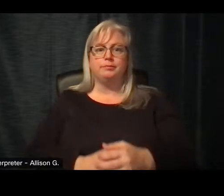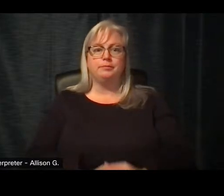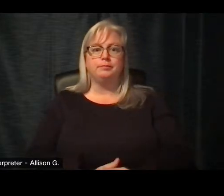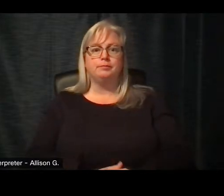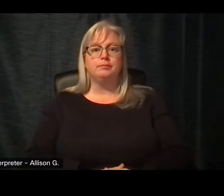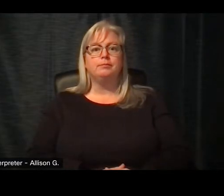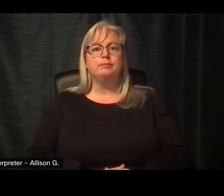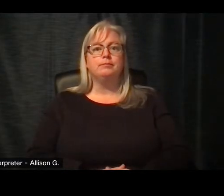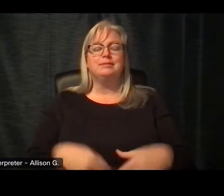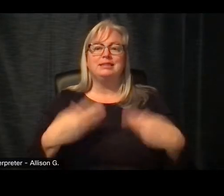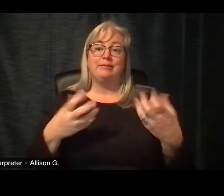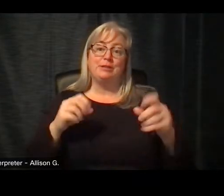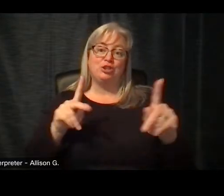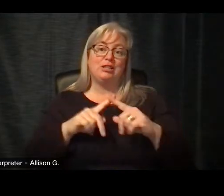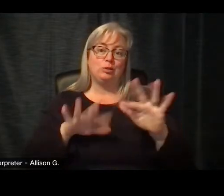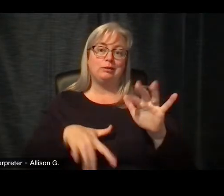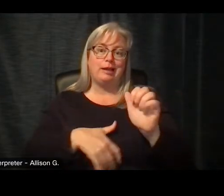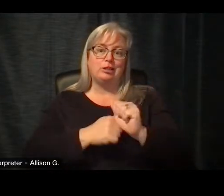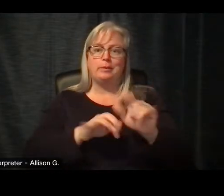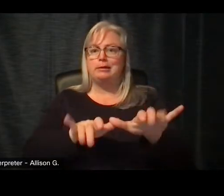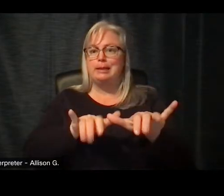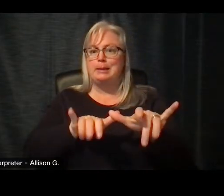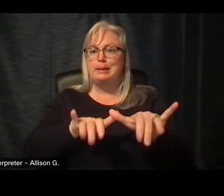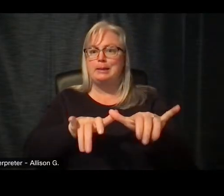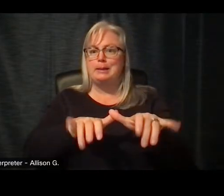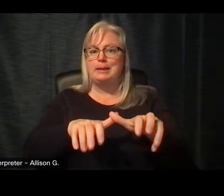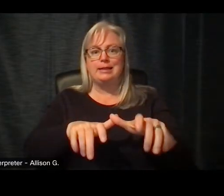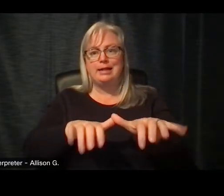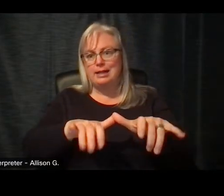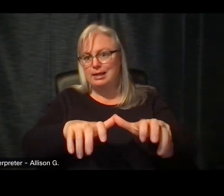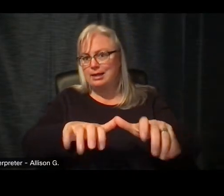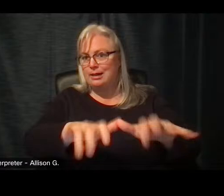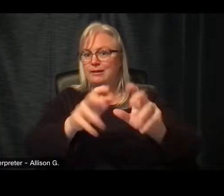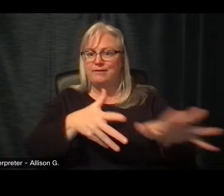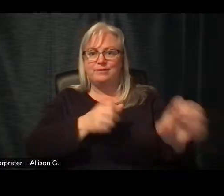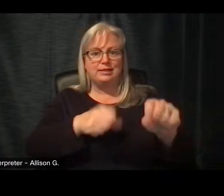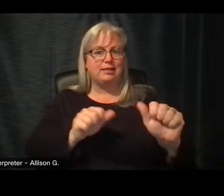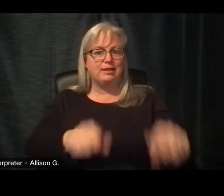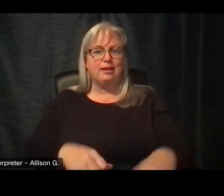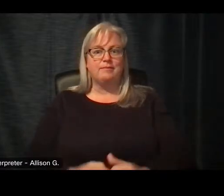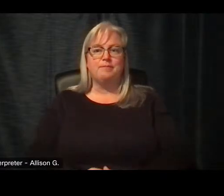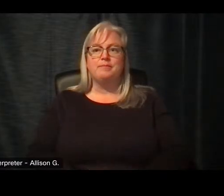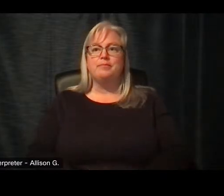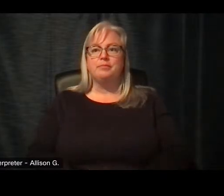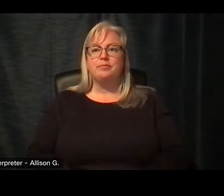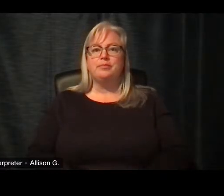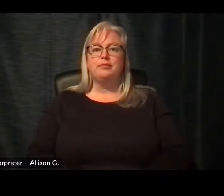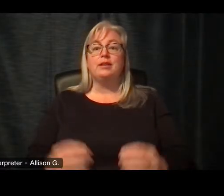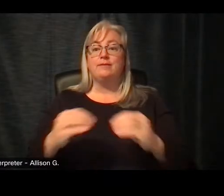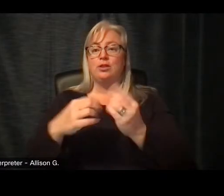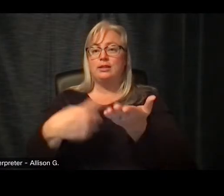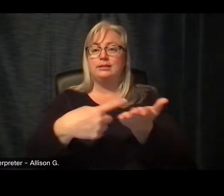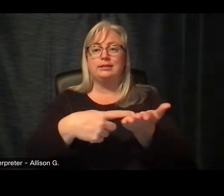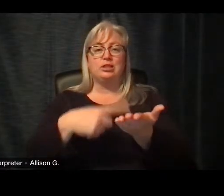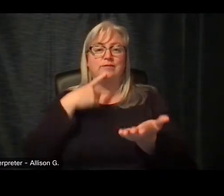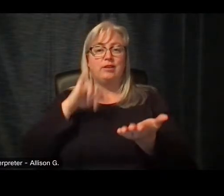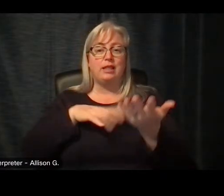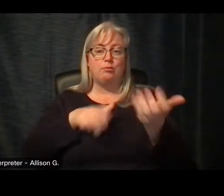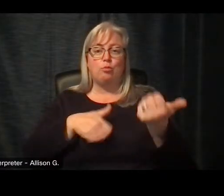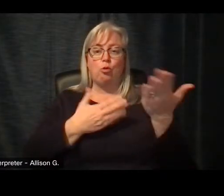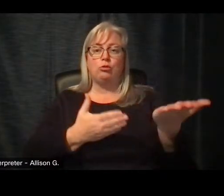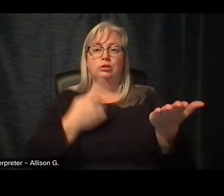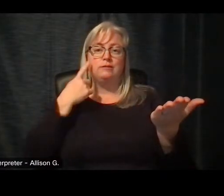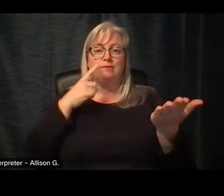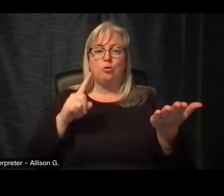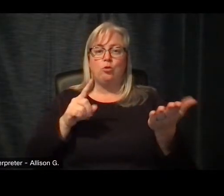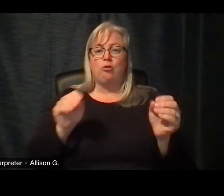I'll give them a chance to catch up. They're typing as fast as they can. So, okay. Further discussions on the motion